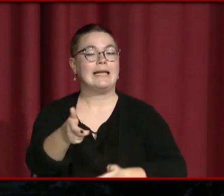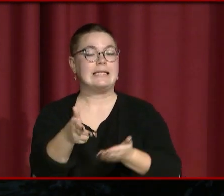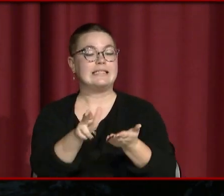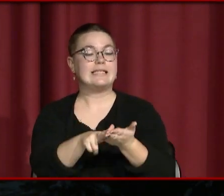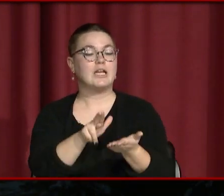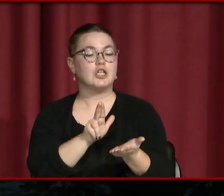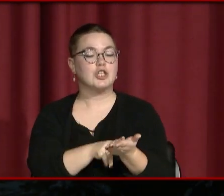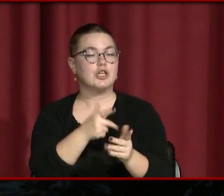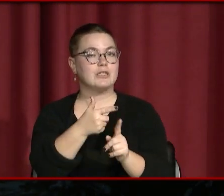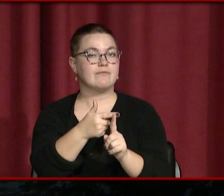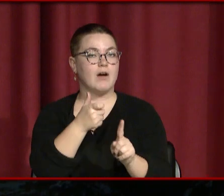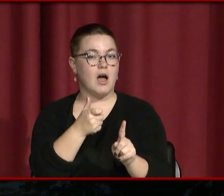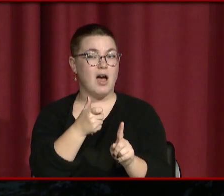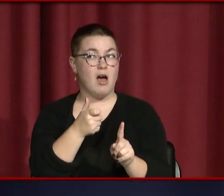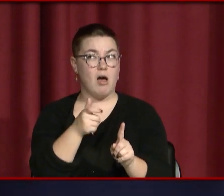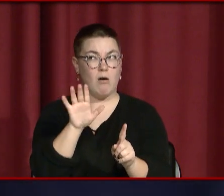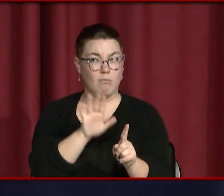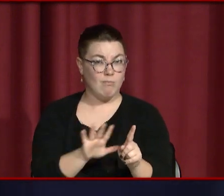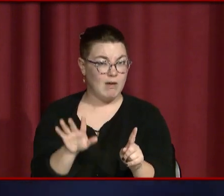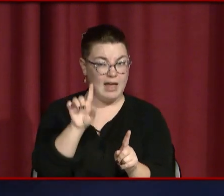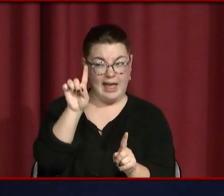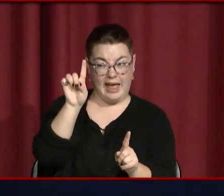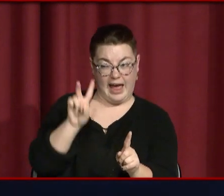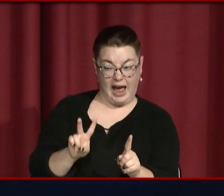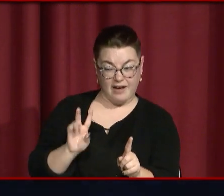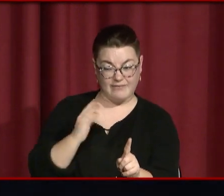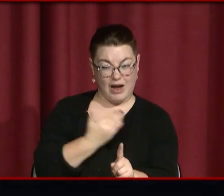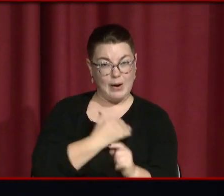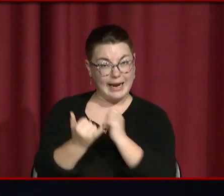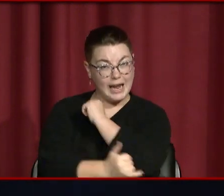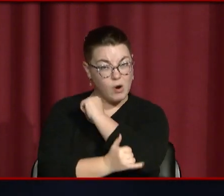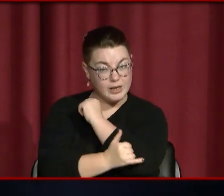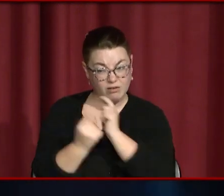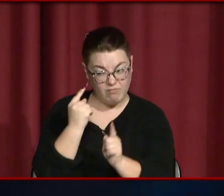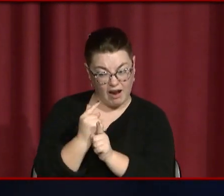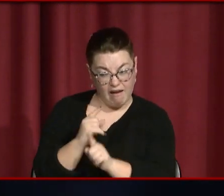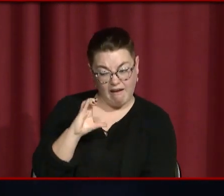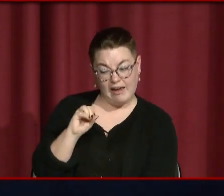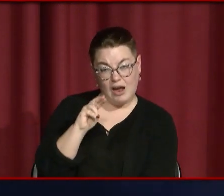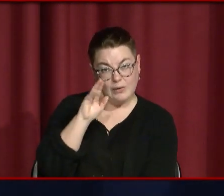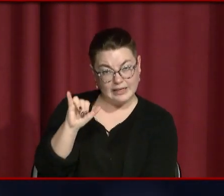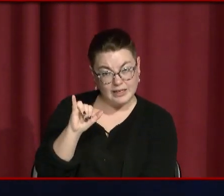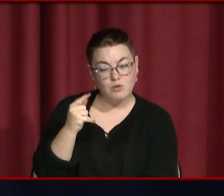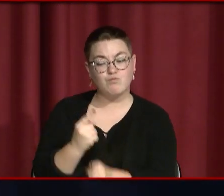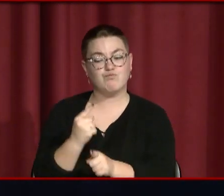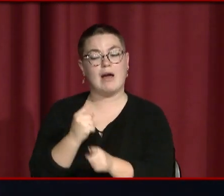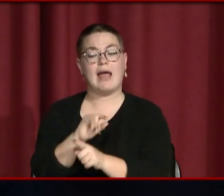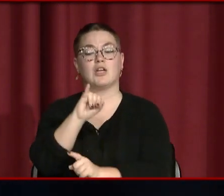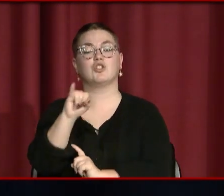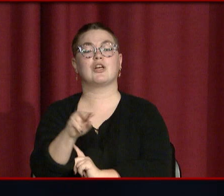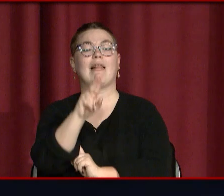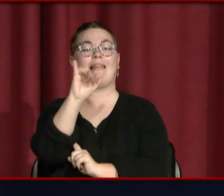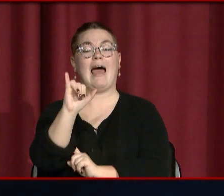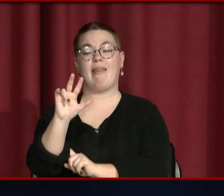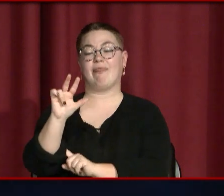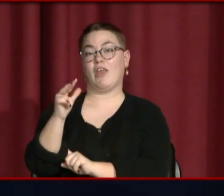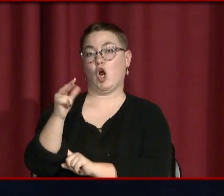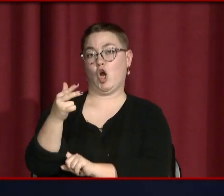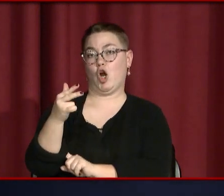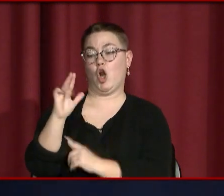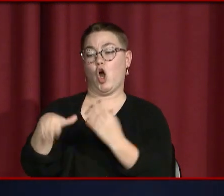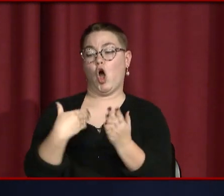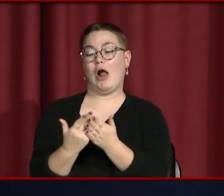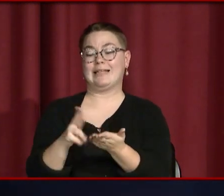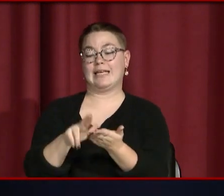least half of the counties in the state of Ohio? Yep, so we need, by July 3rd, that's when all the signatures are due